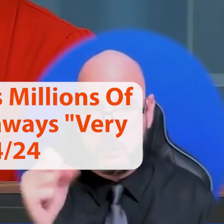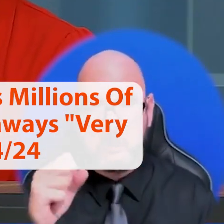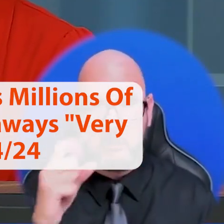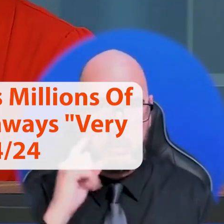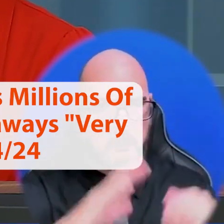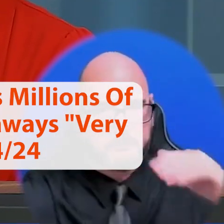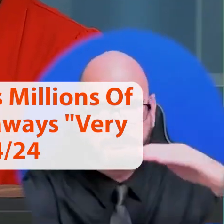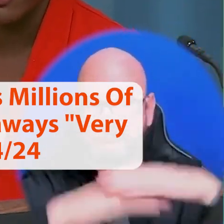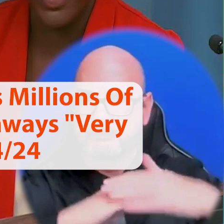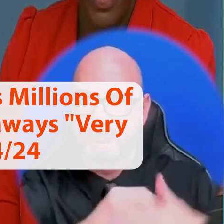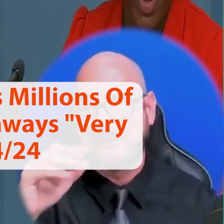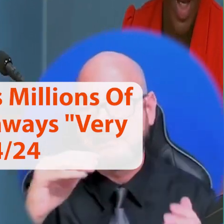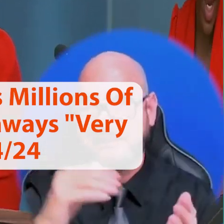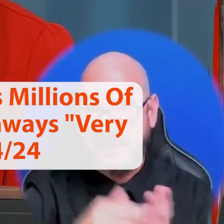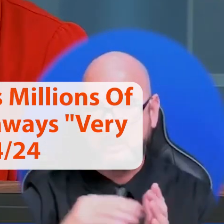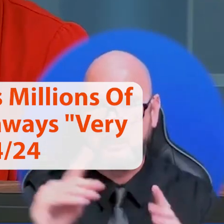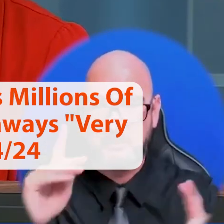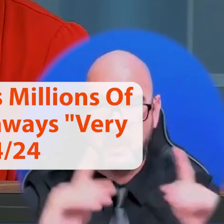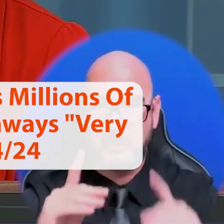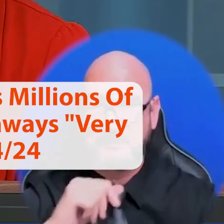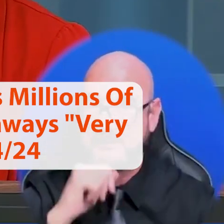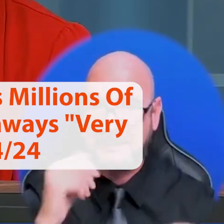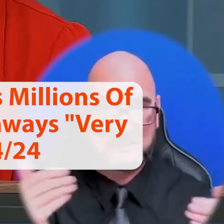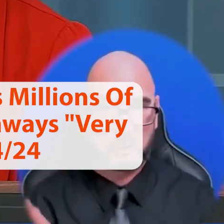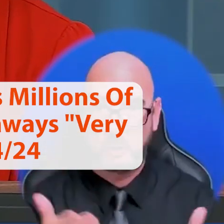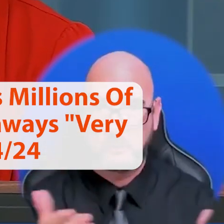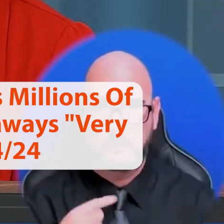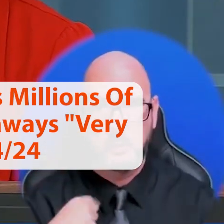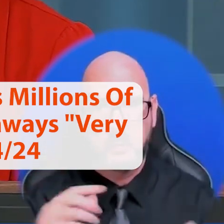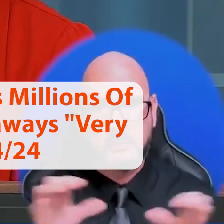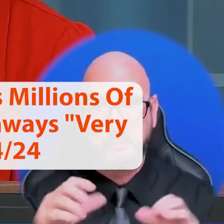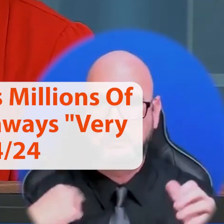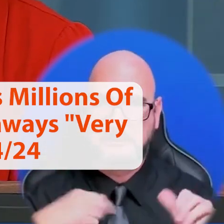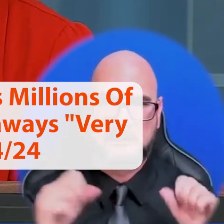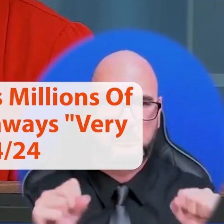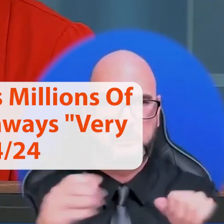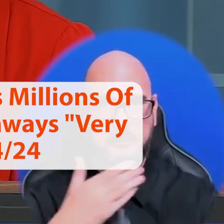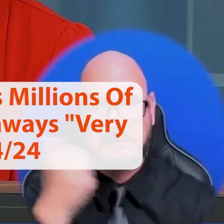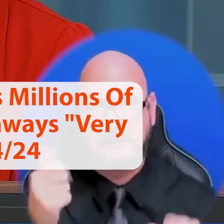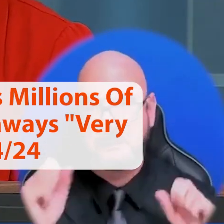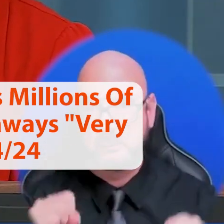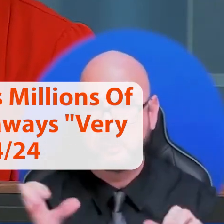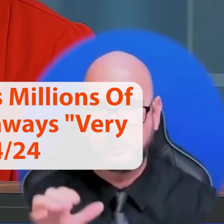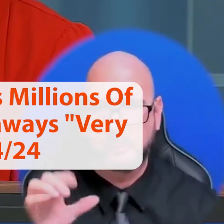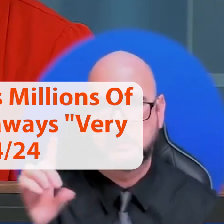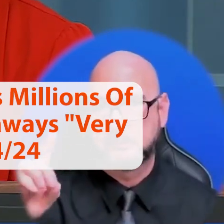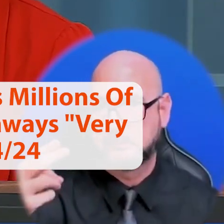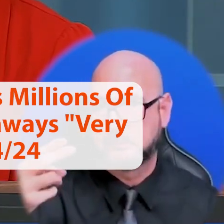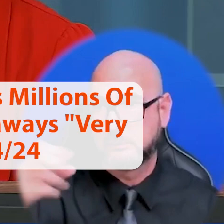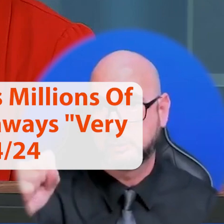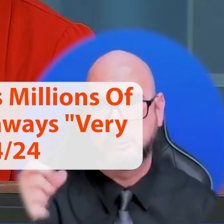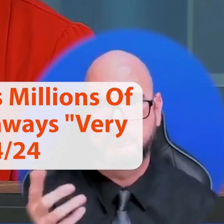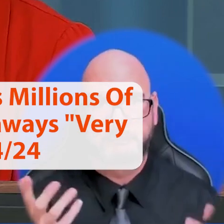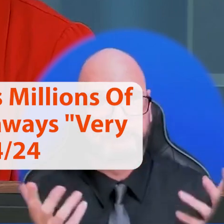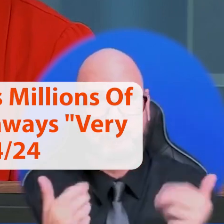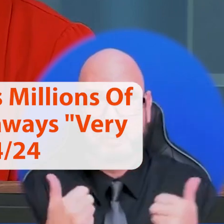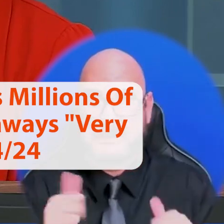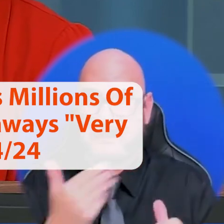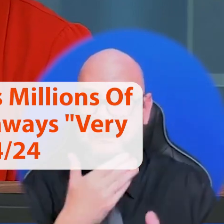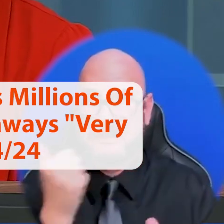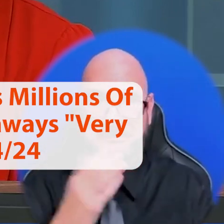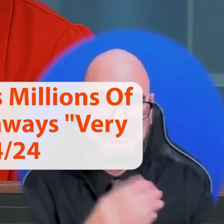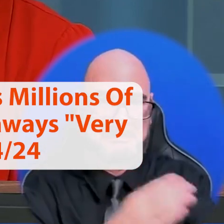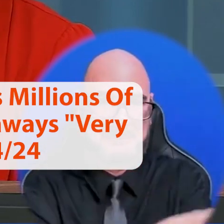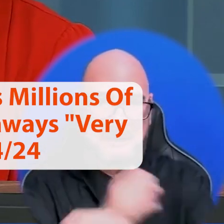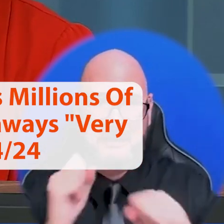maximizing its enforcement efforts, doing what we can. Right at the border, DHS is doing maximizing their process, doing what they can